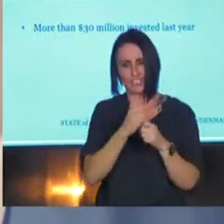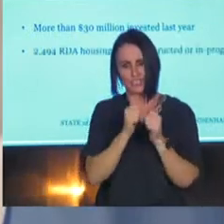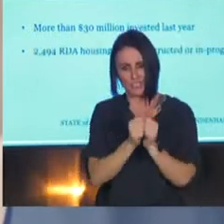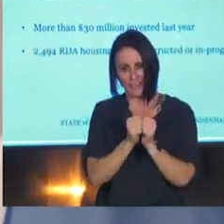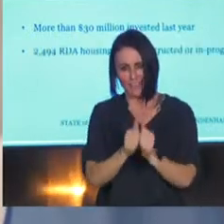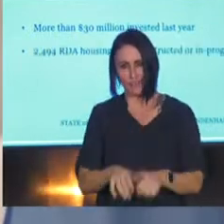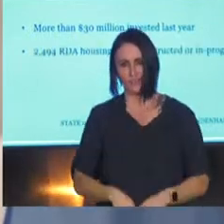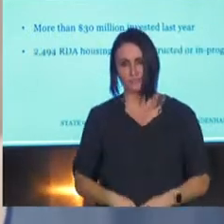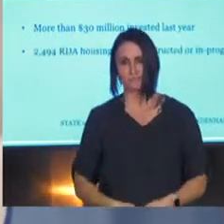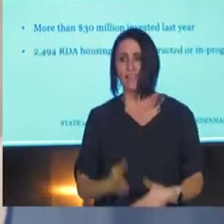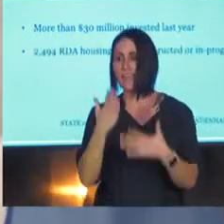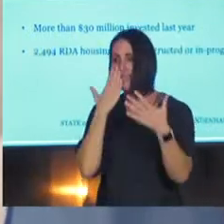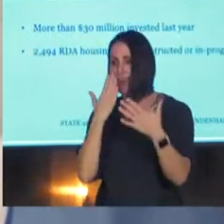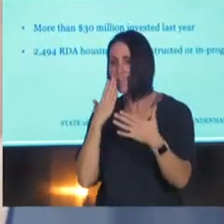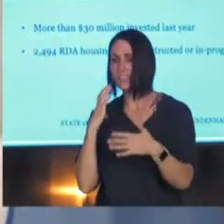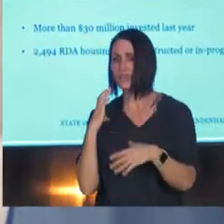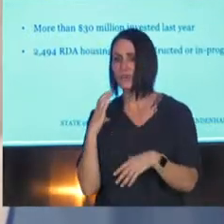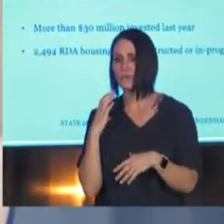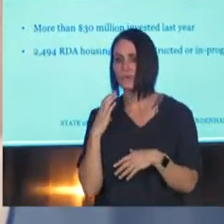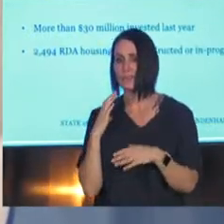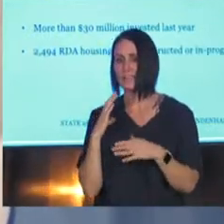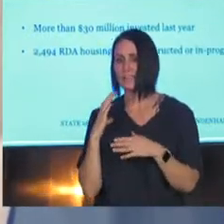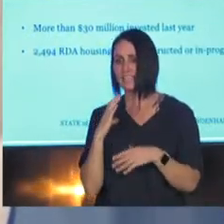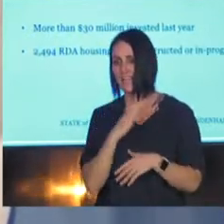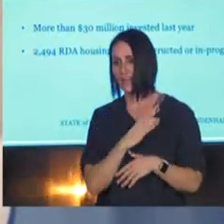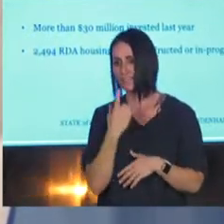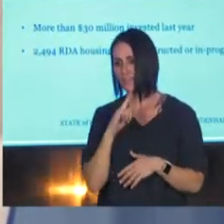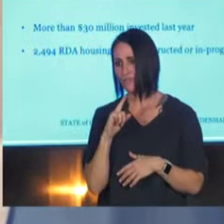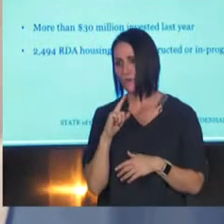combined. Thank you, City Council, for funding that with us.